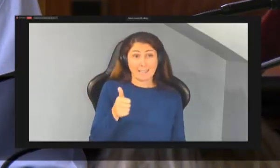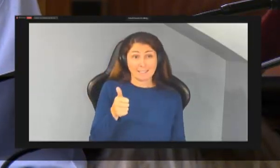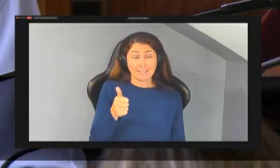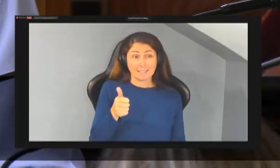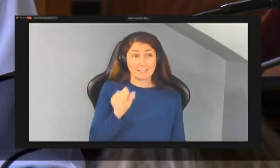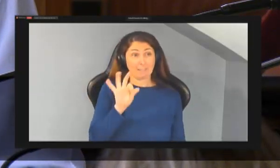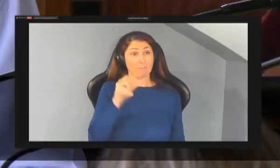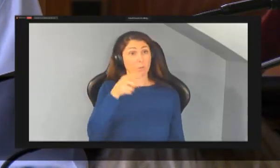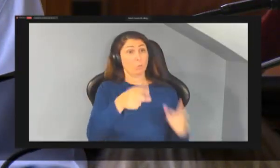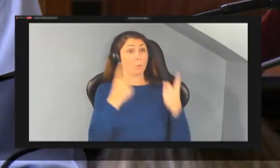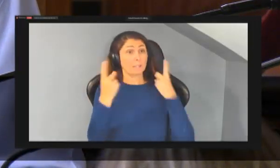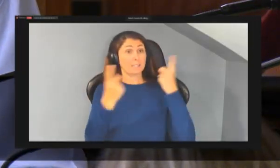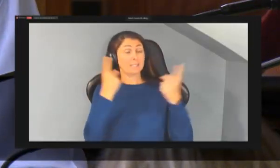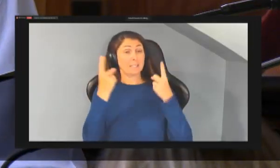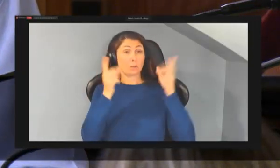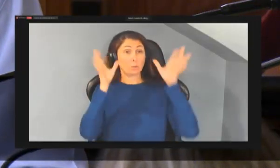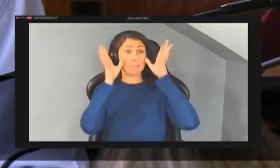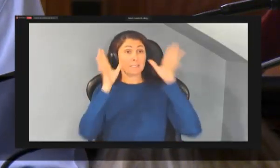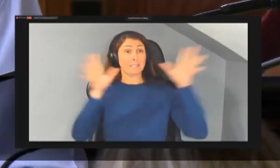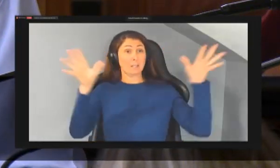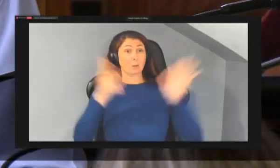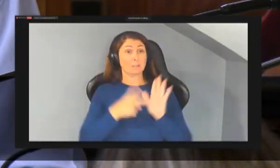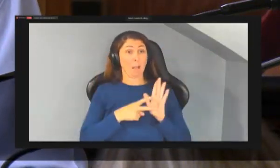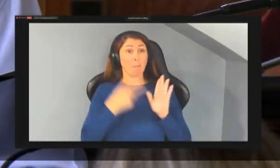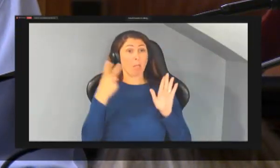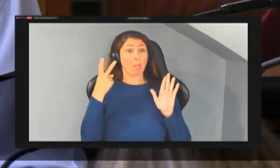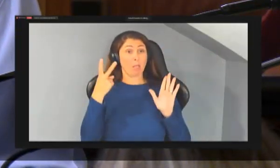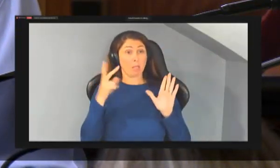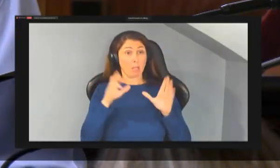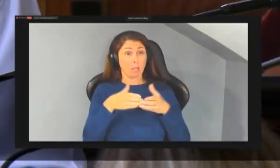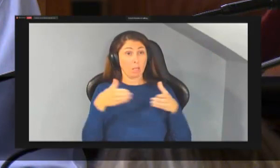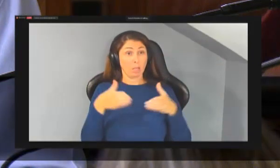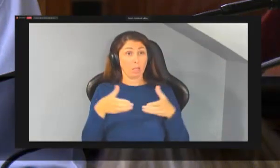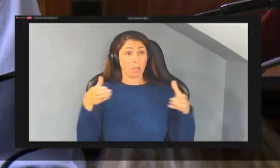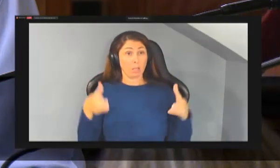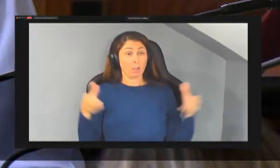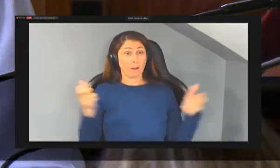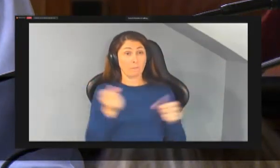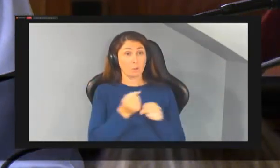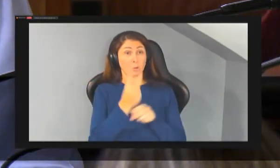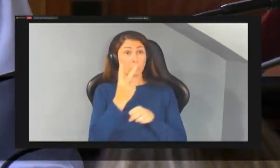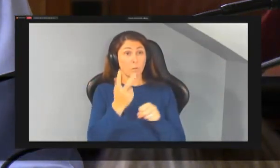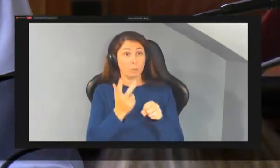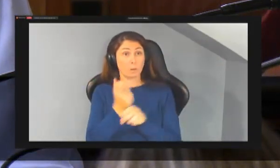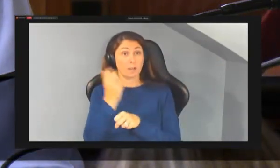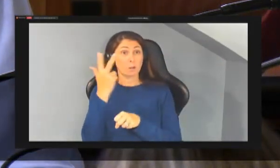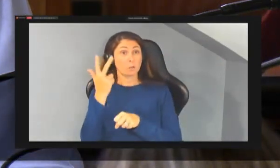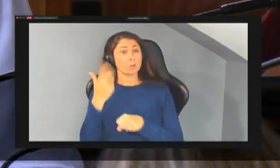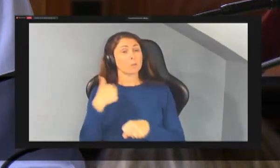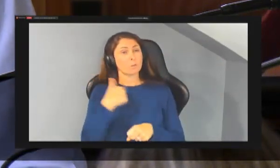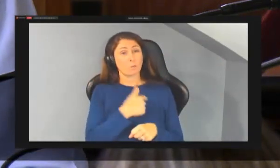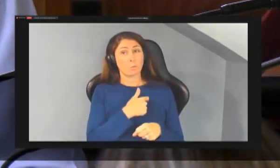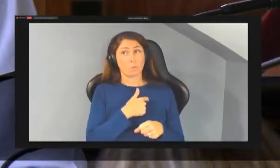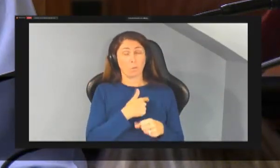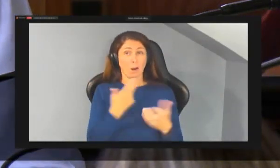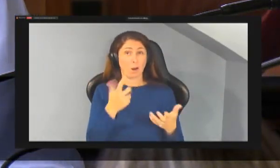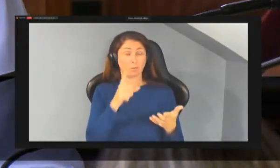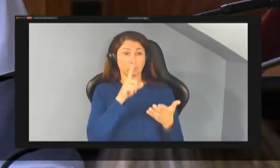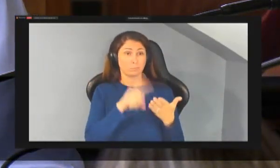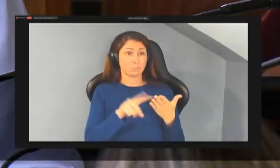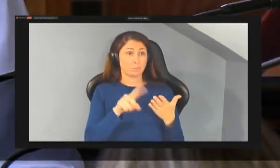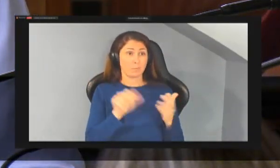that deer double in population every 2 or 3 years, we're looking at a